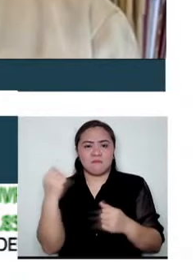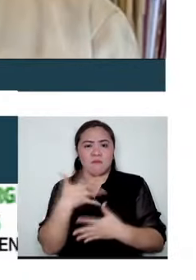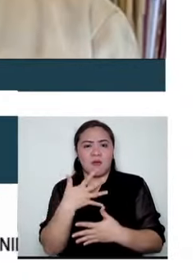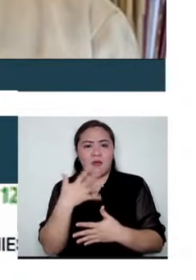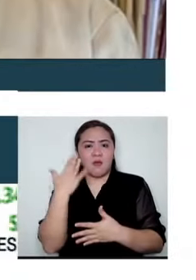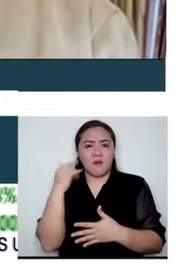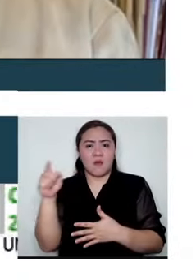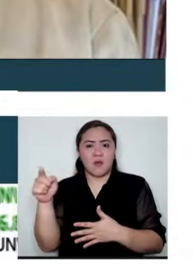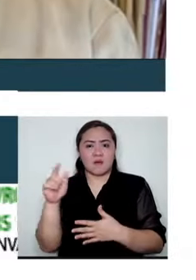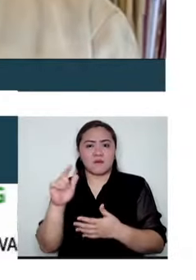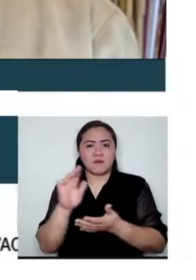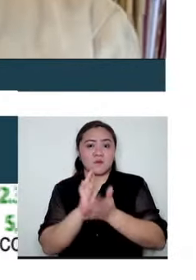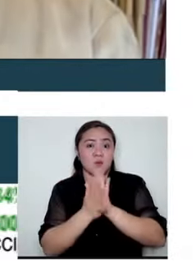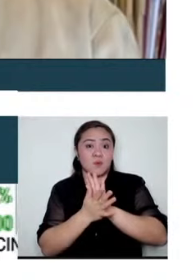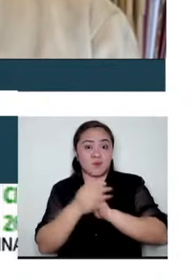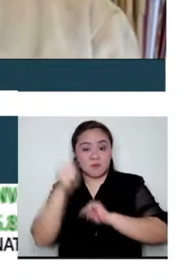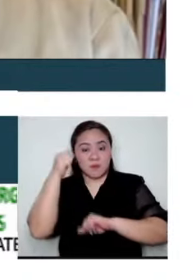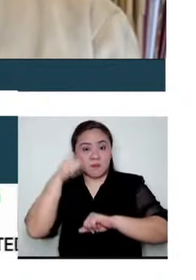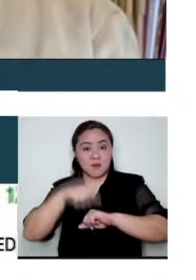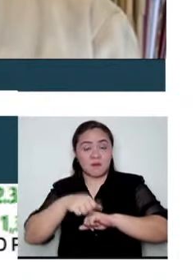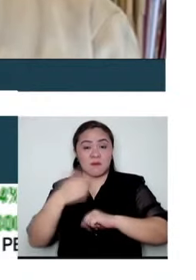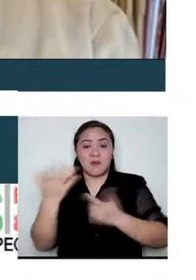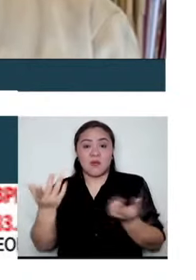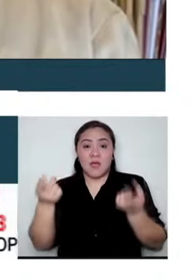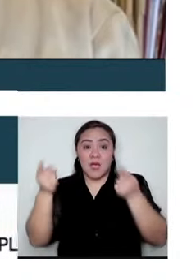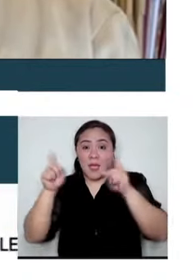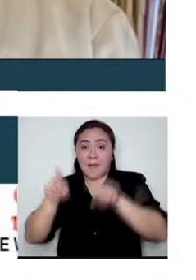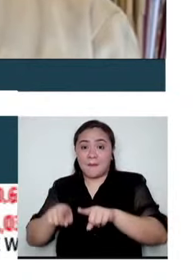on the eve of the